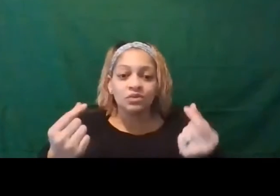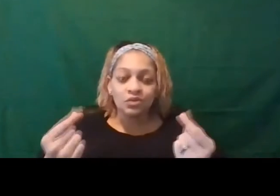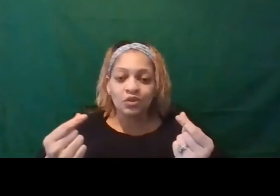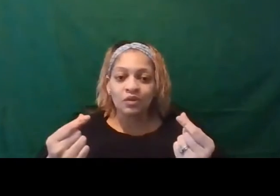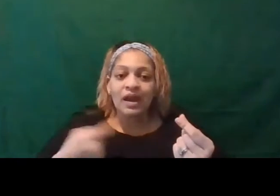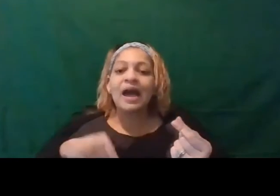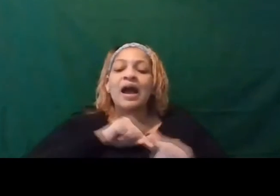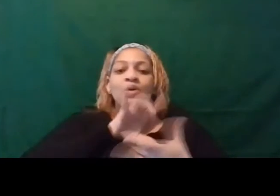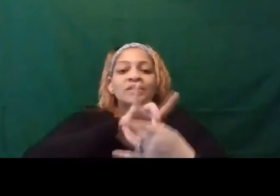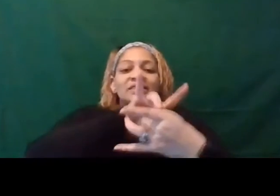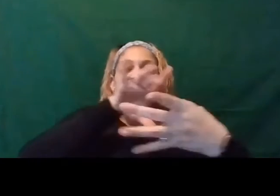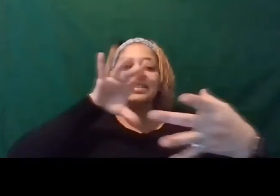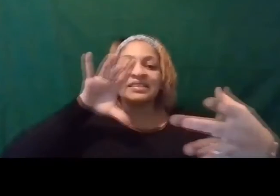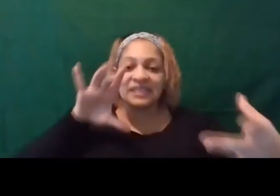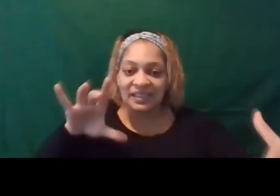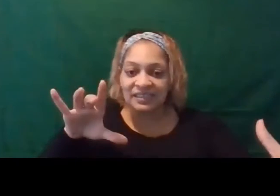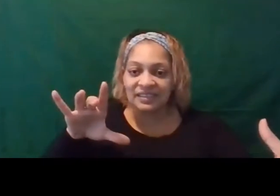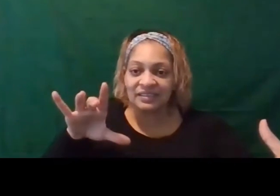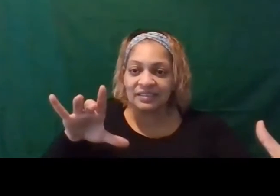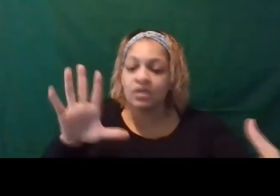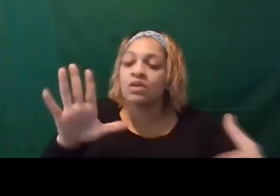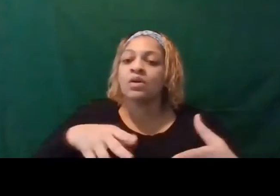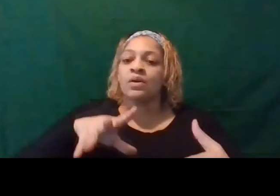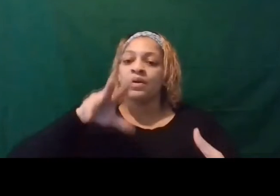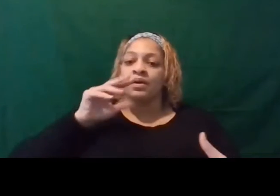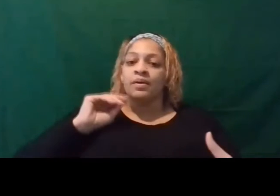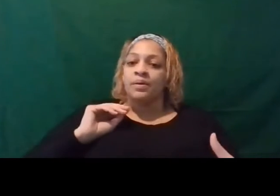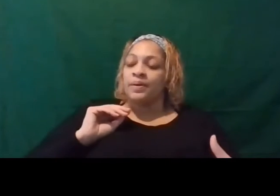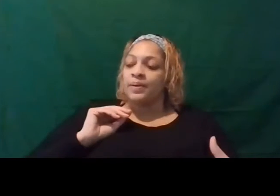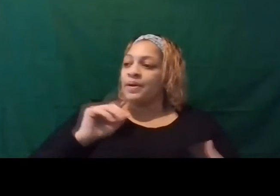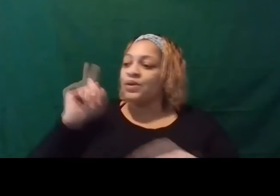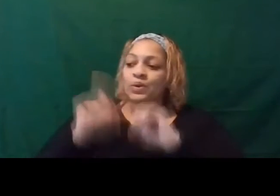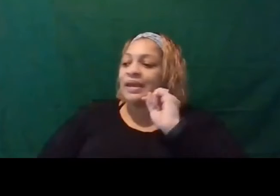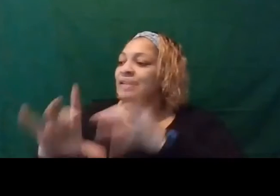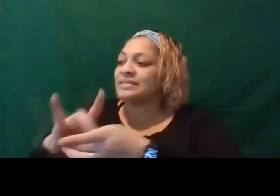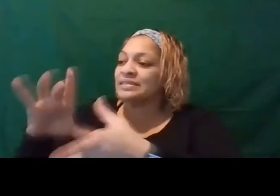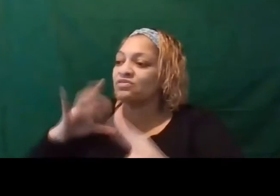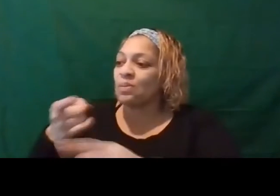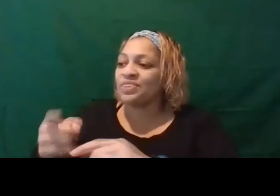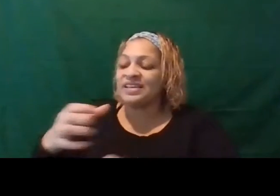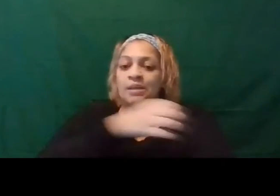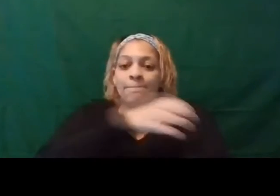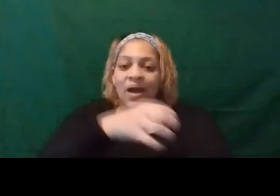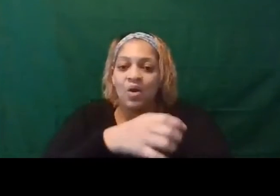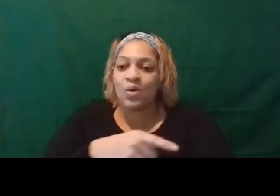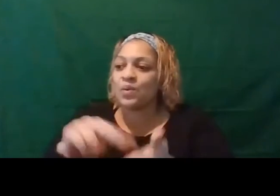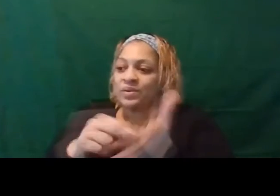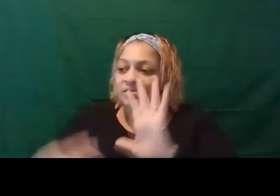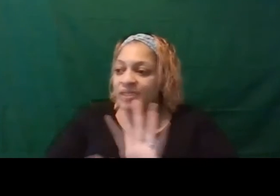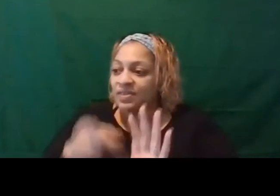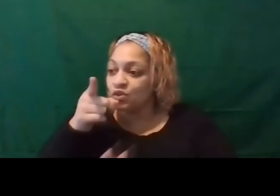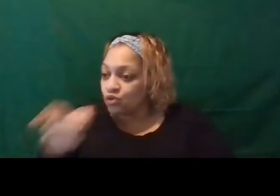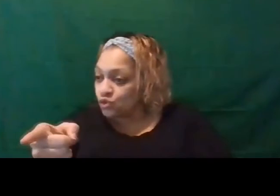mind, breathe. Keep in mind, you cannot be disconnected from this power, because to be disconnected from this power would mean there is you and there is God as